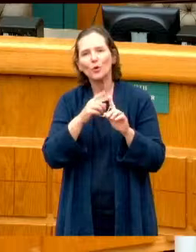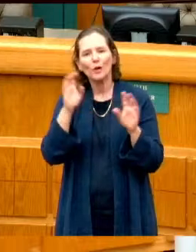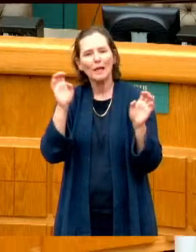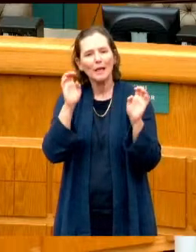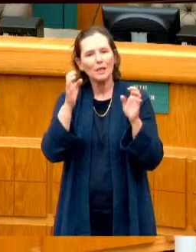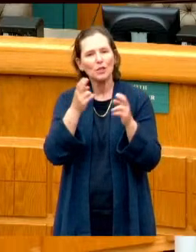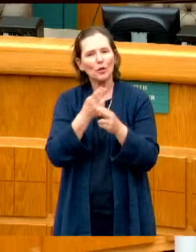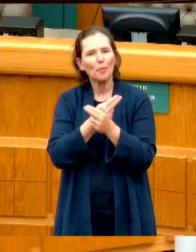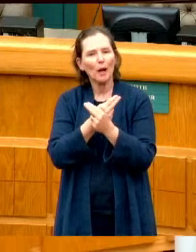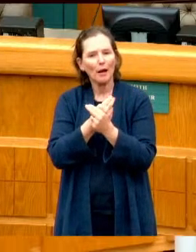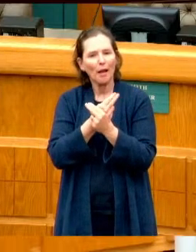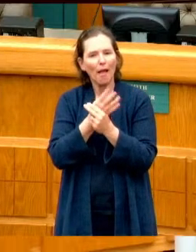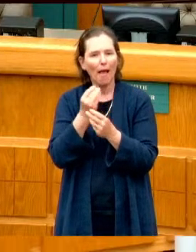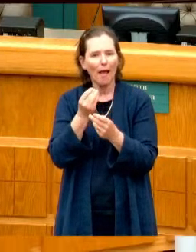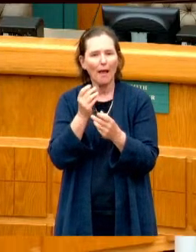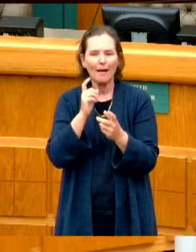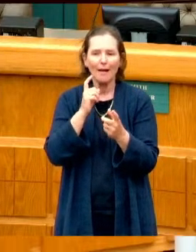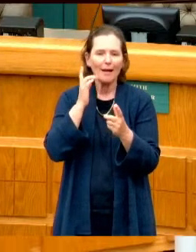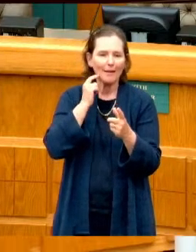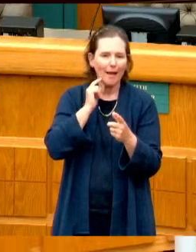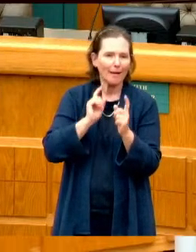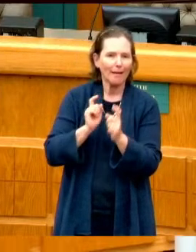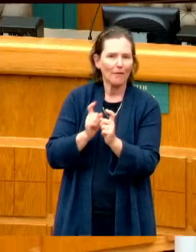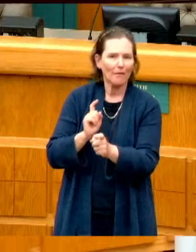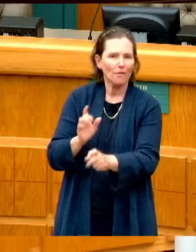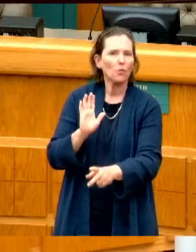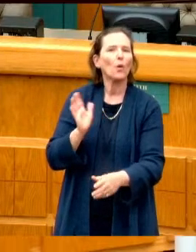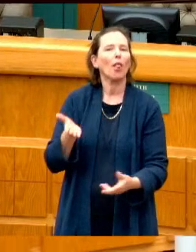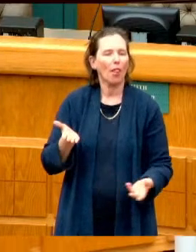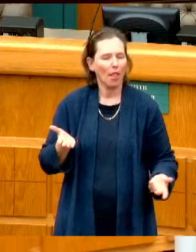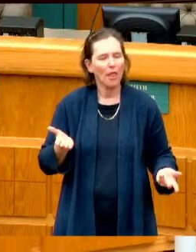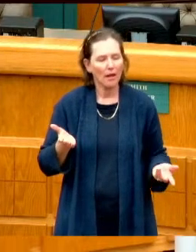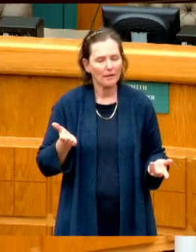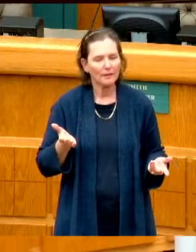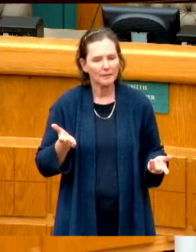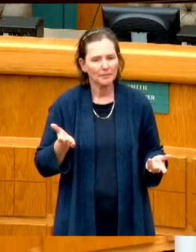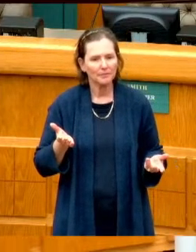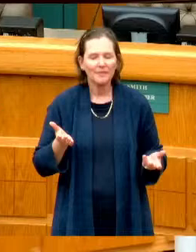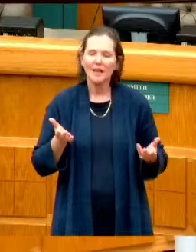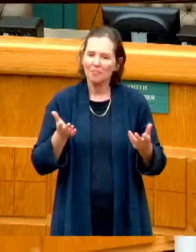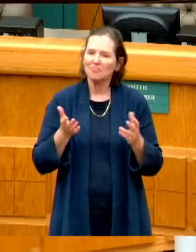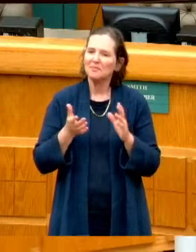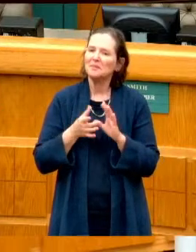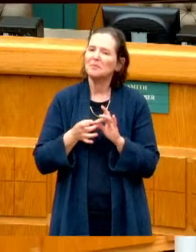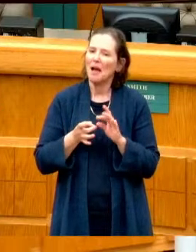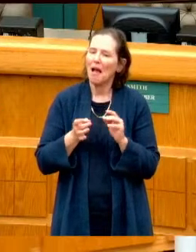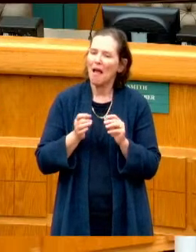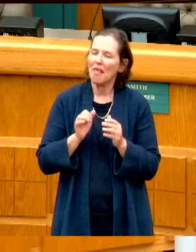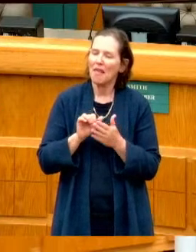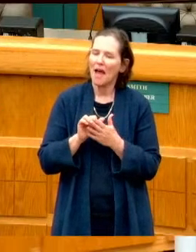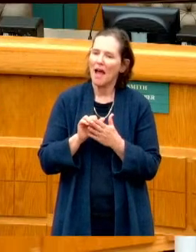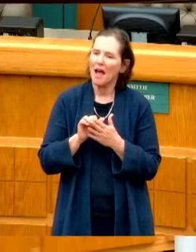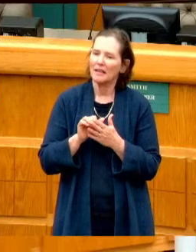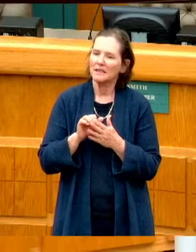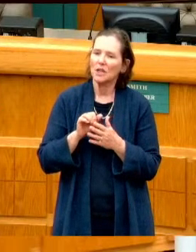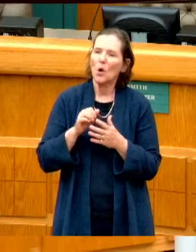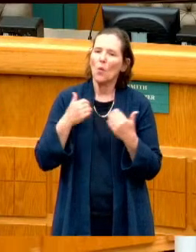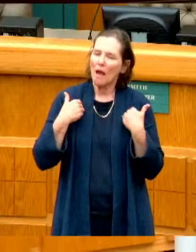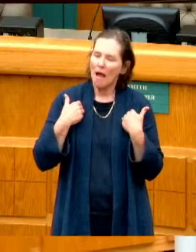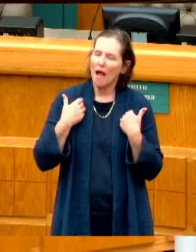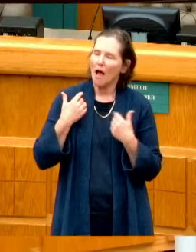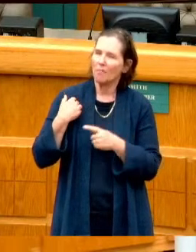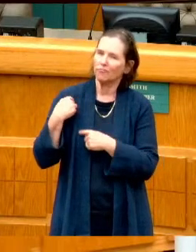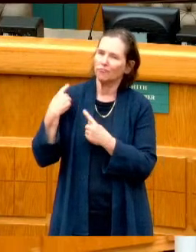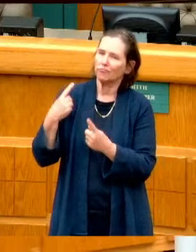while supplies last. So lastly, I'd just like to say that while we've experienced moments of trial, I want to remind